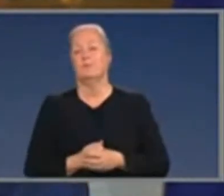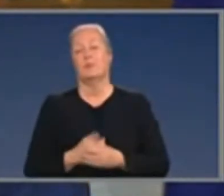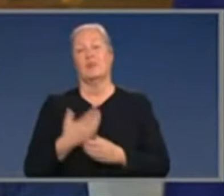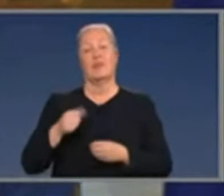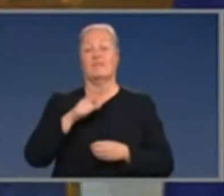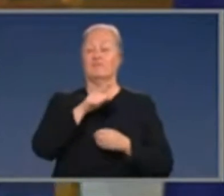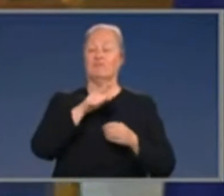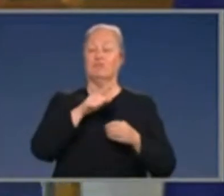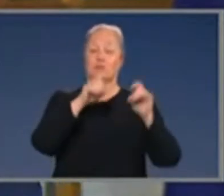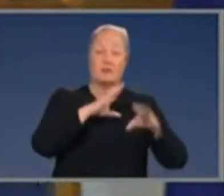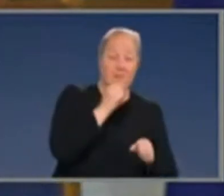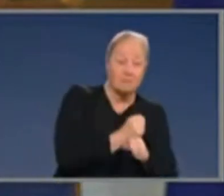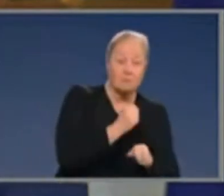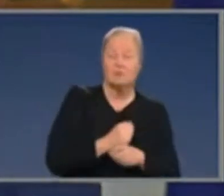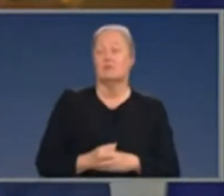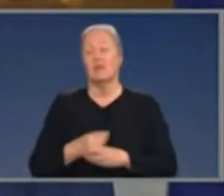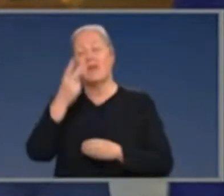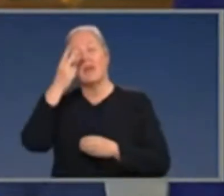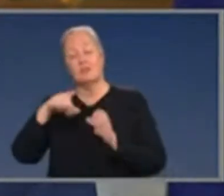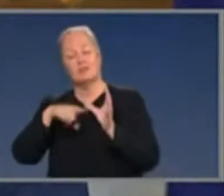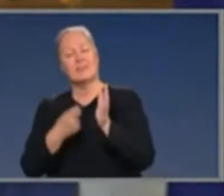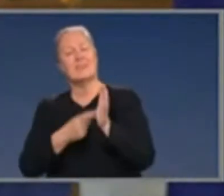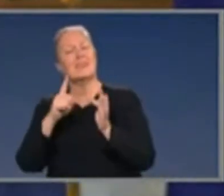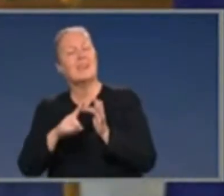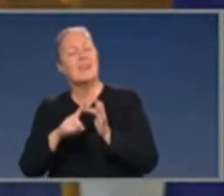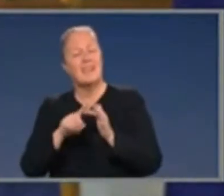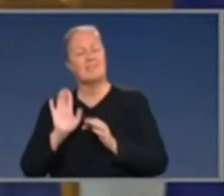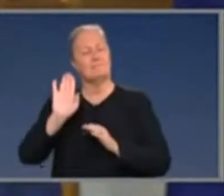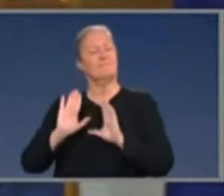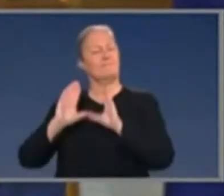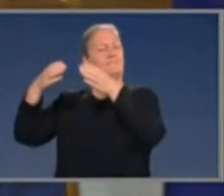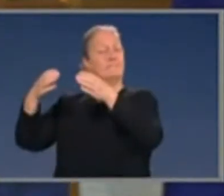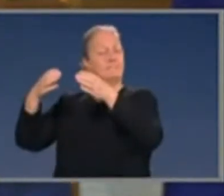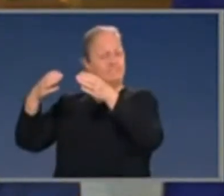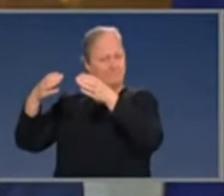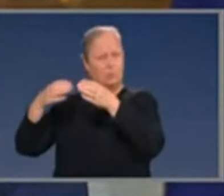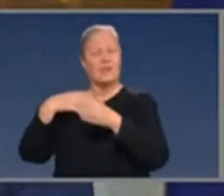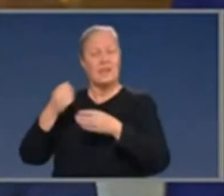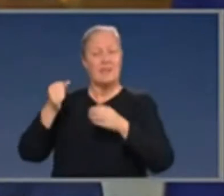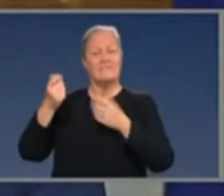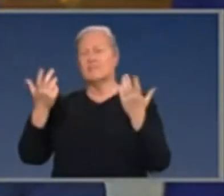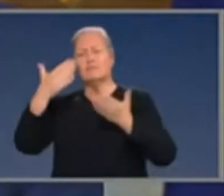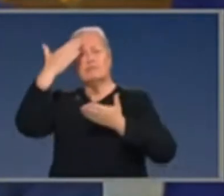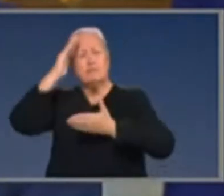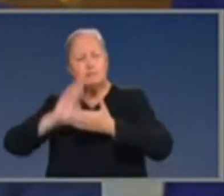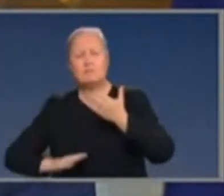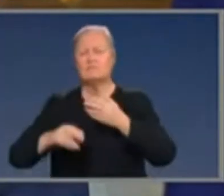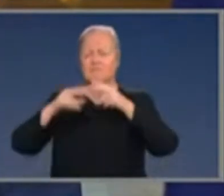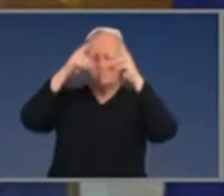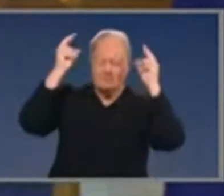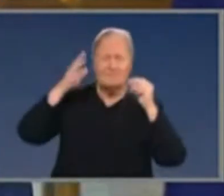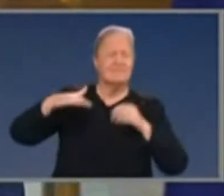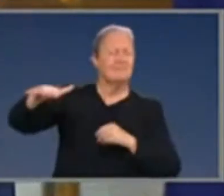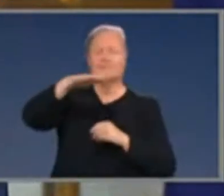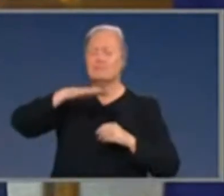Government aged care response centre, where we now have a number of senior clinical staff, infection control,